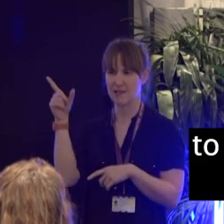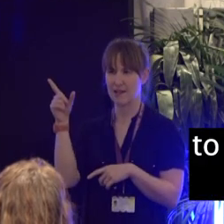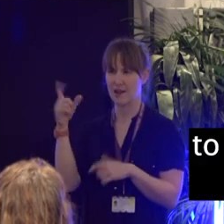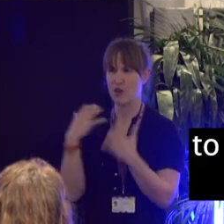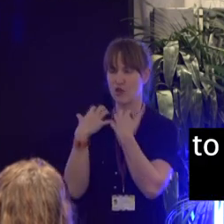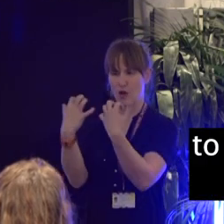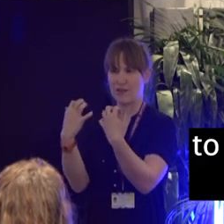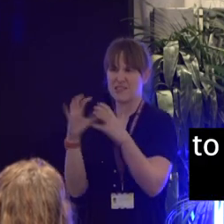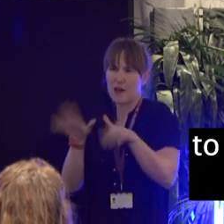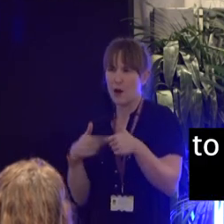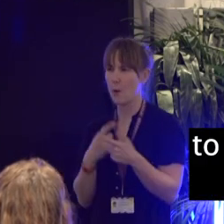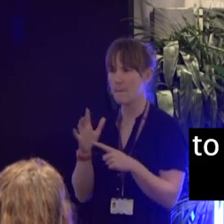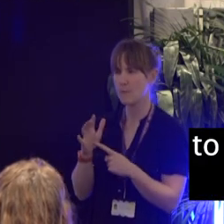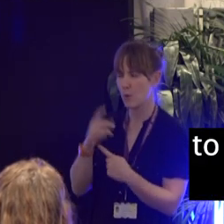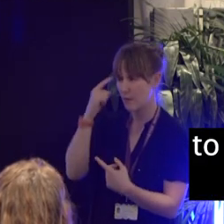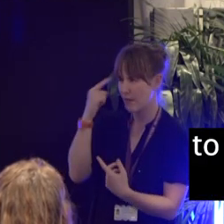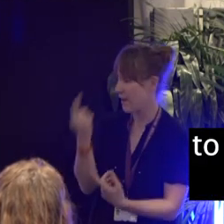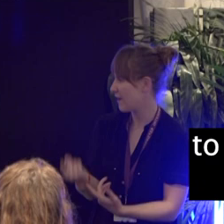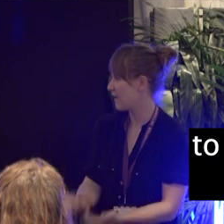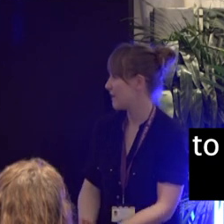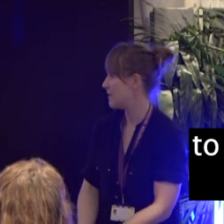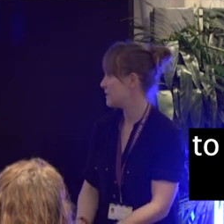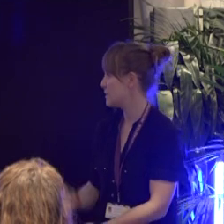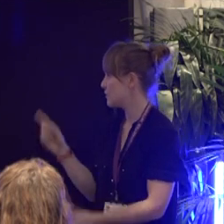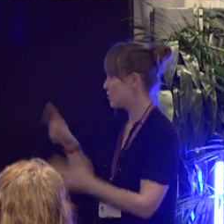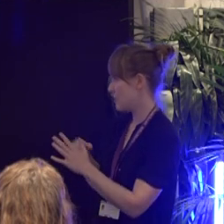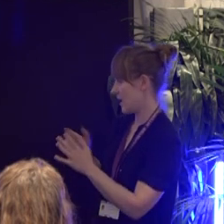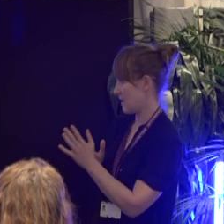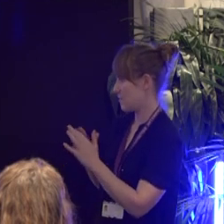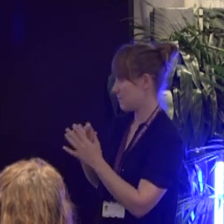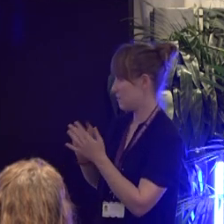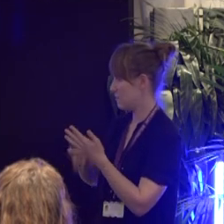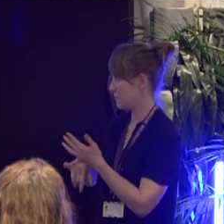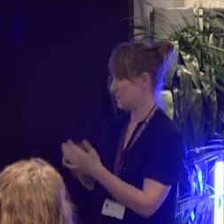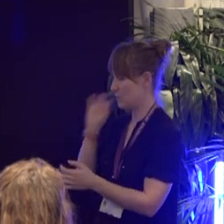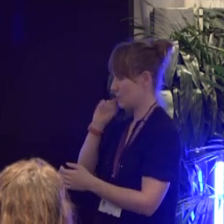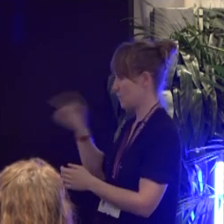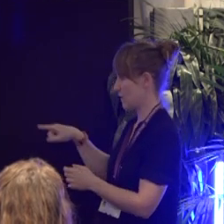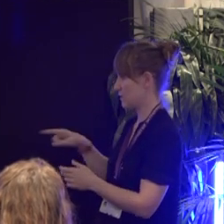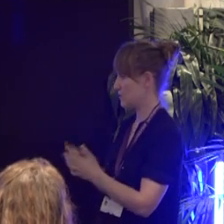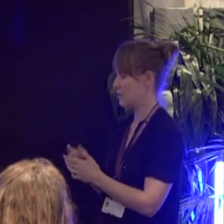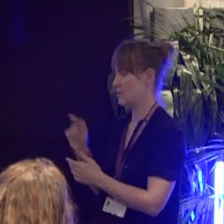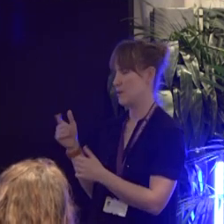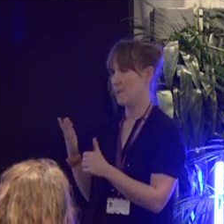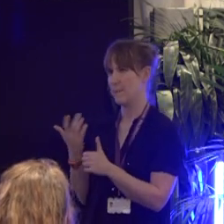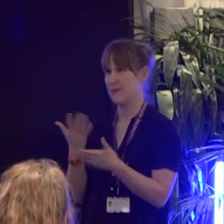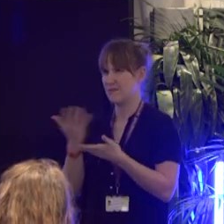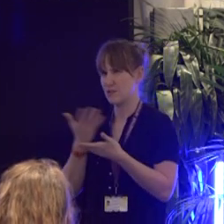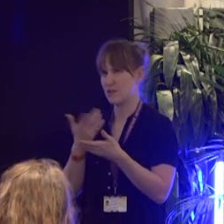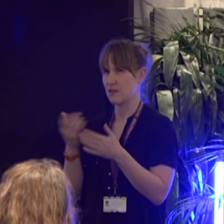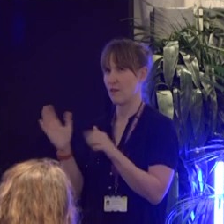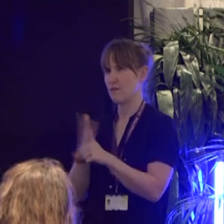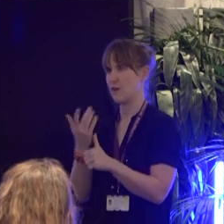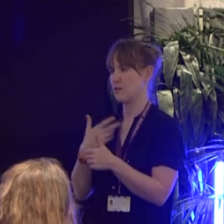you, James, because you mentioned that in your first answer about when you were talking about novelty wearing off for the